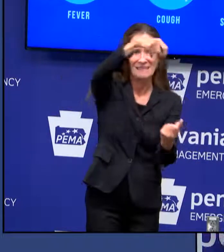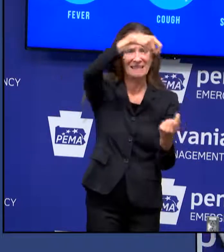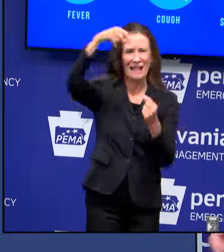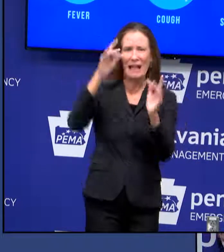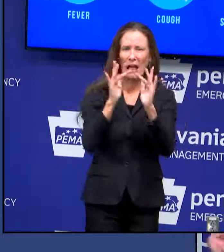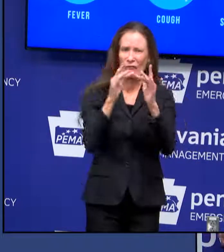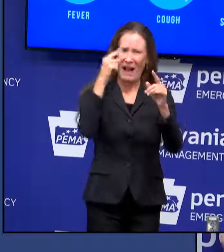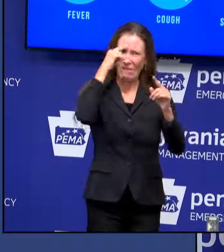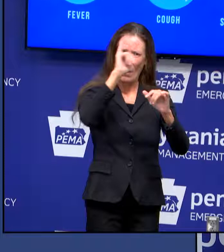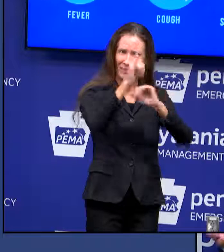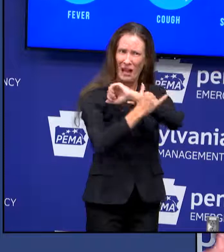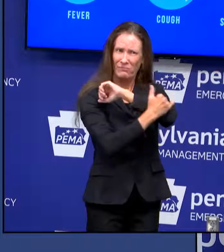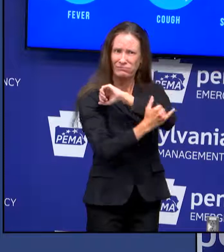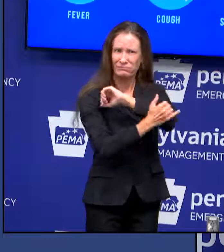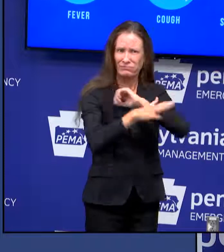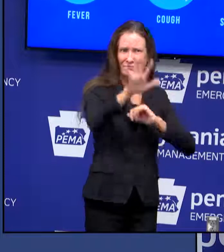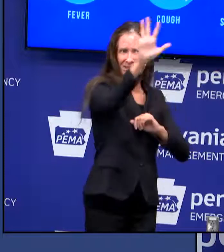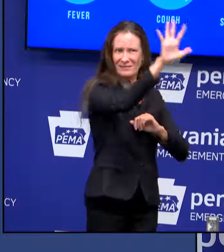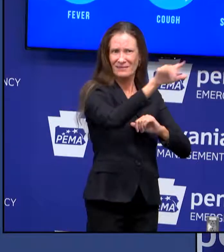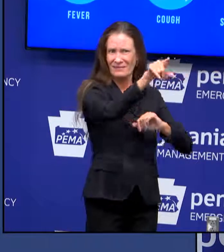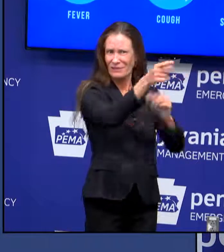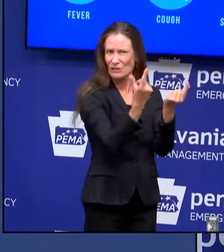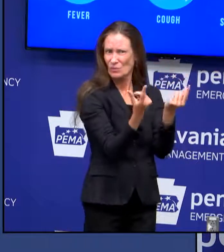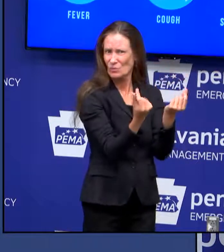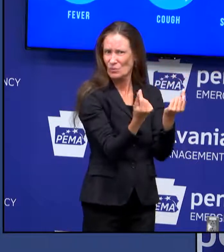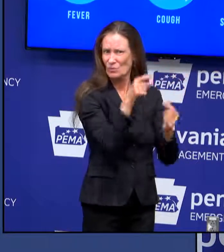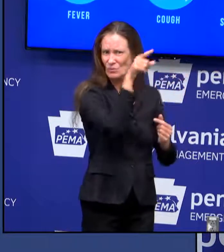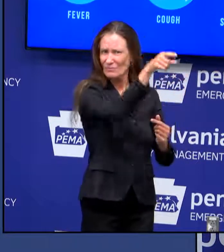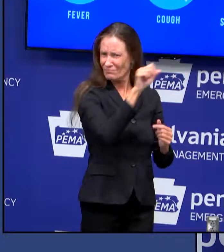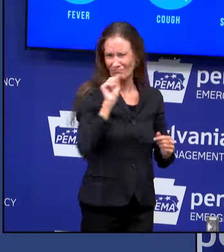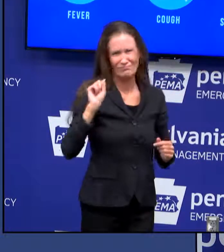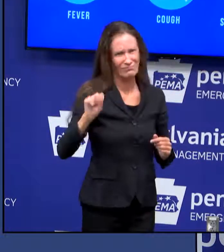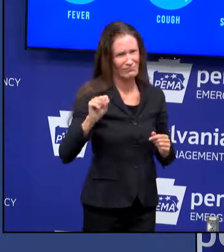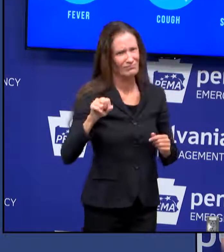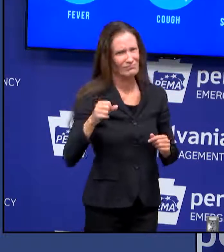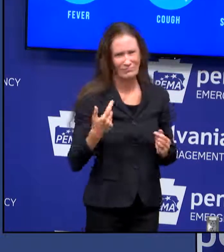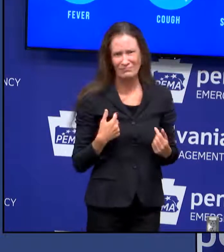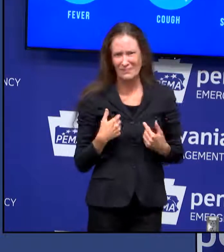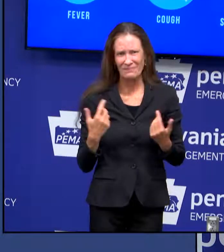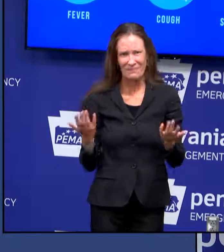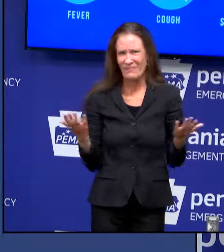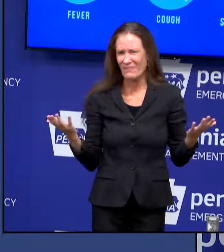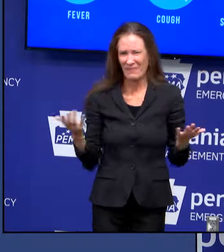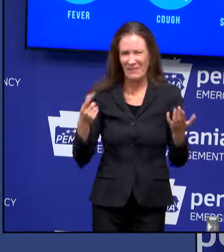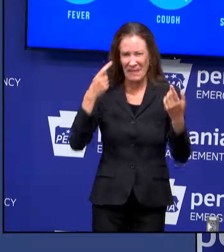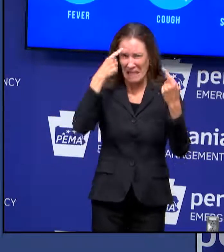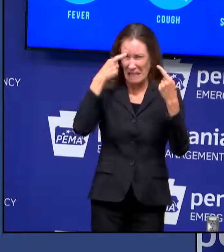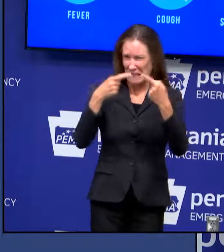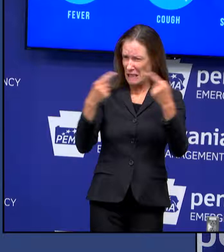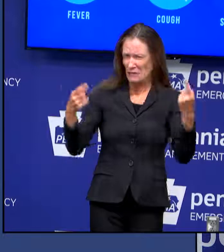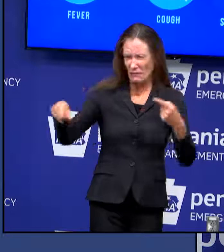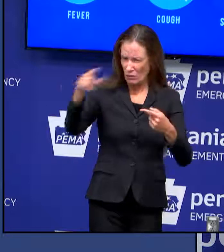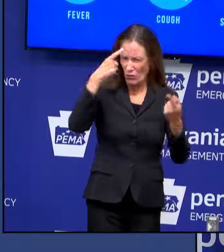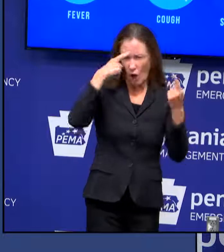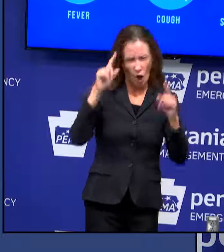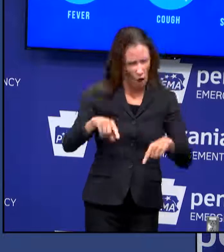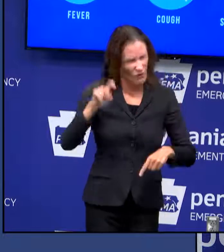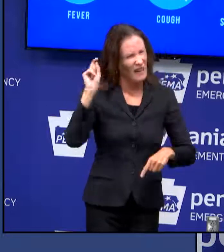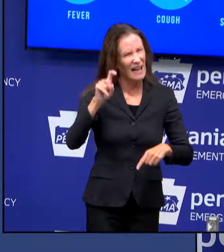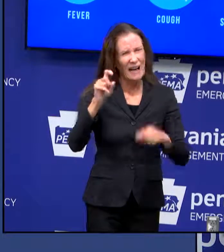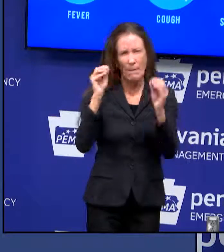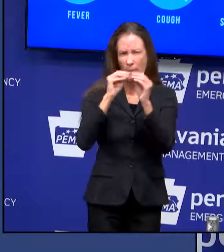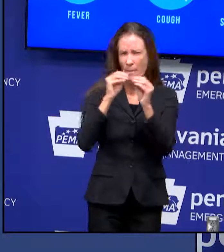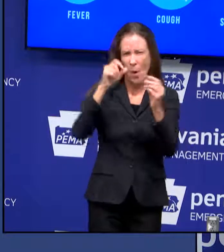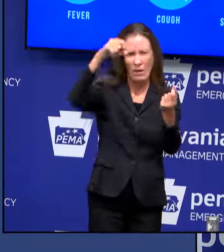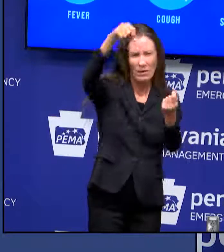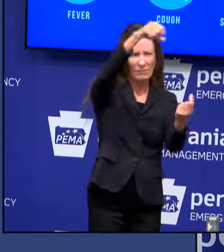a resurgence of that now. I don't think there's anybody who disagrees with this, and for the reason you just pointed out. And it's not just education,